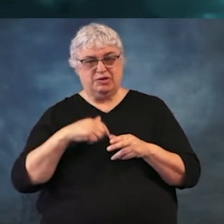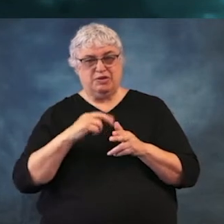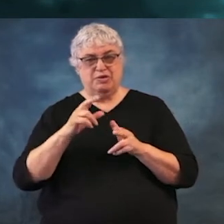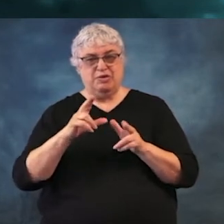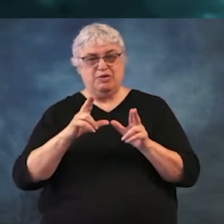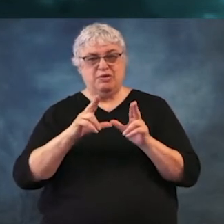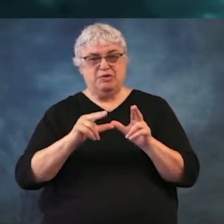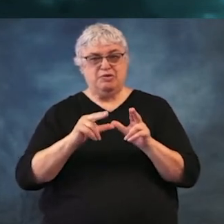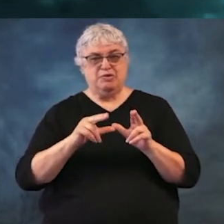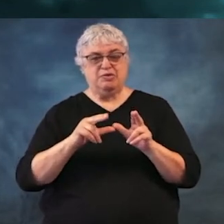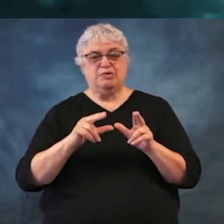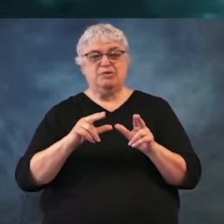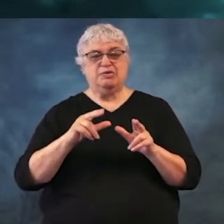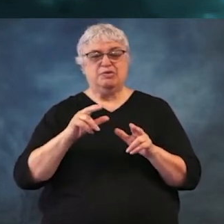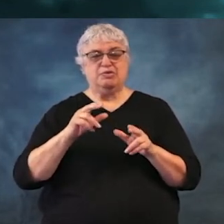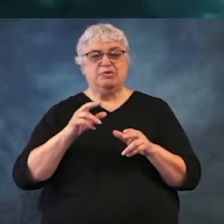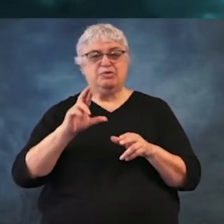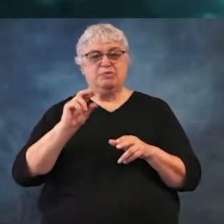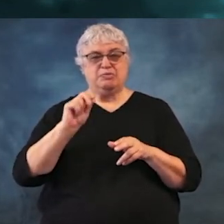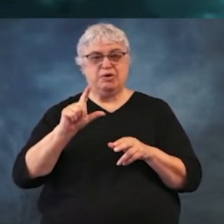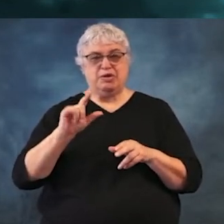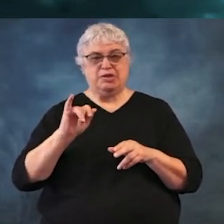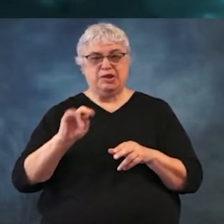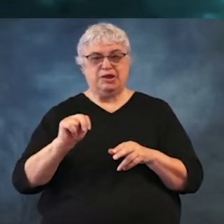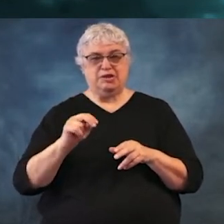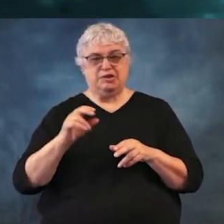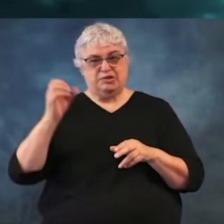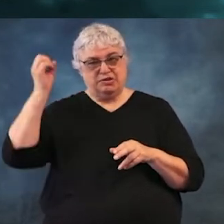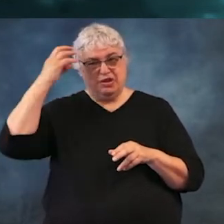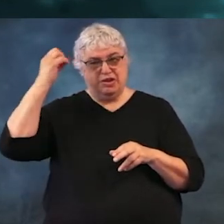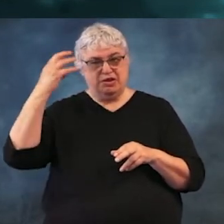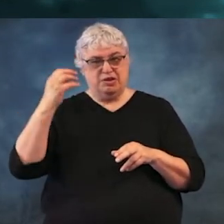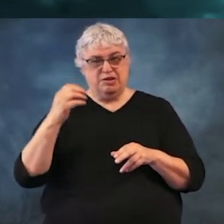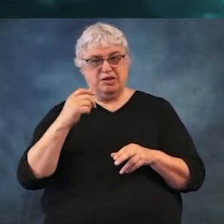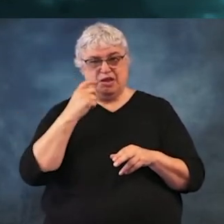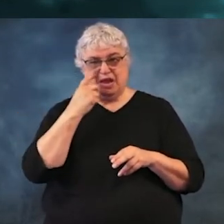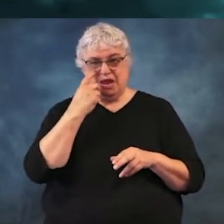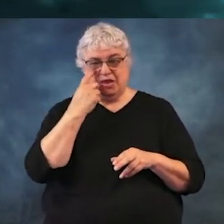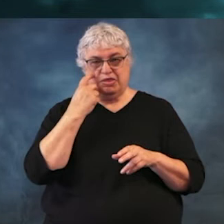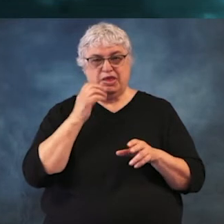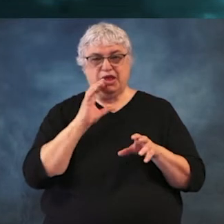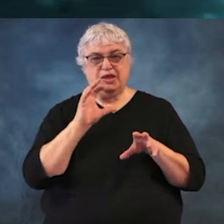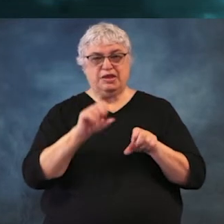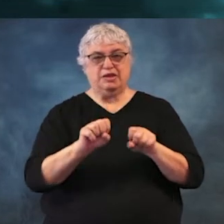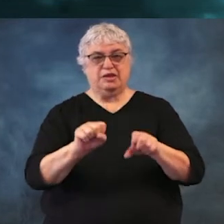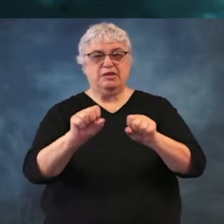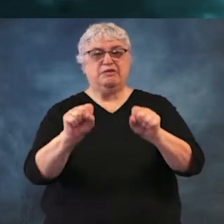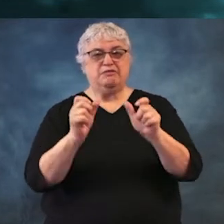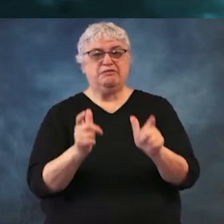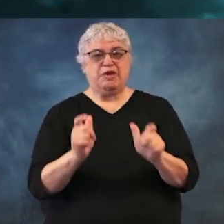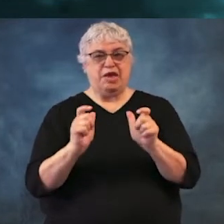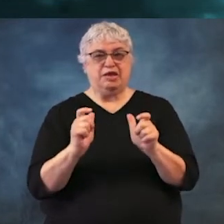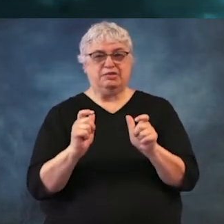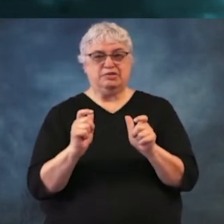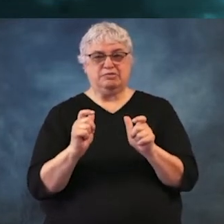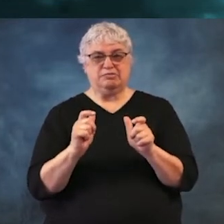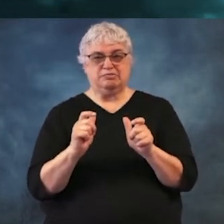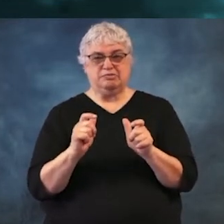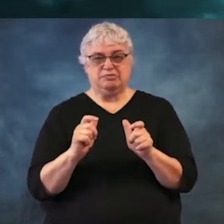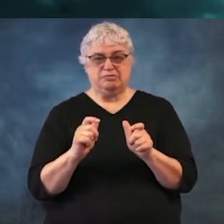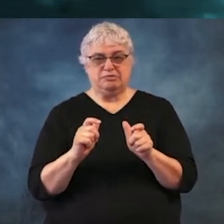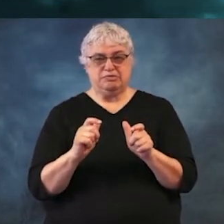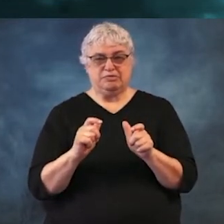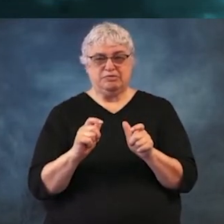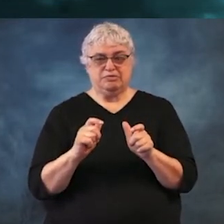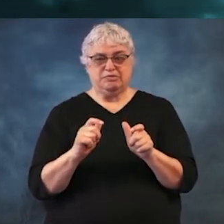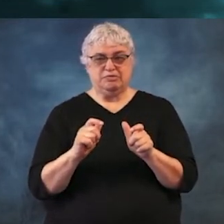hotels, the roll-in showers, they get taken up pretty quickly, and and